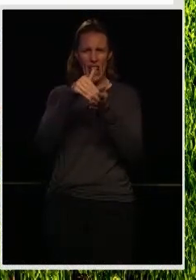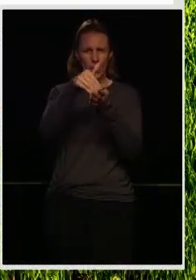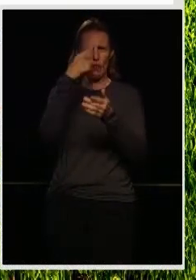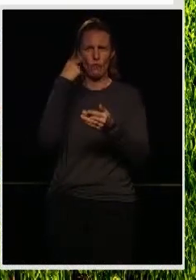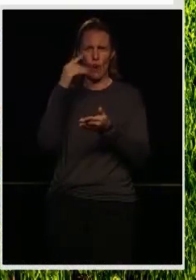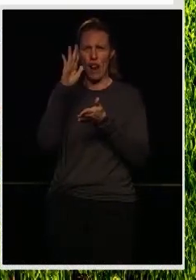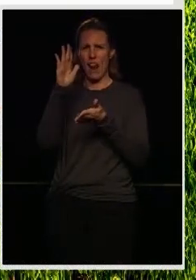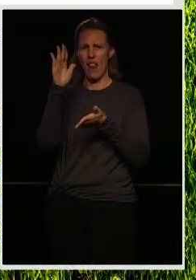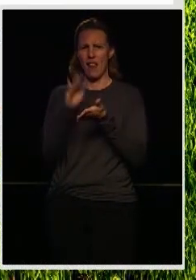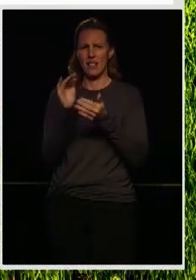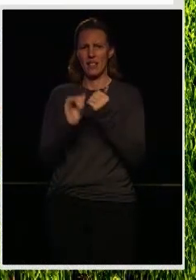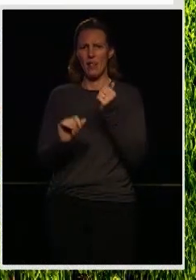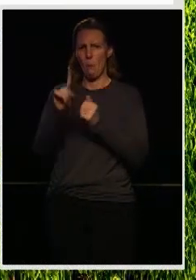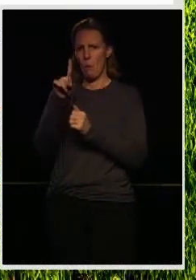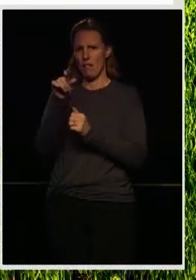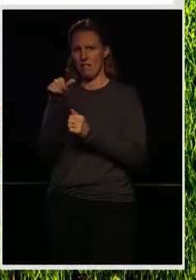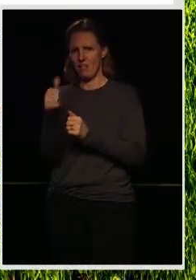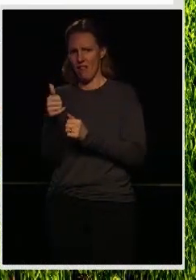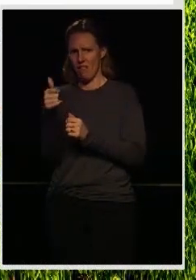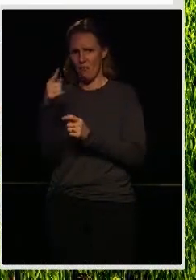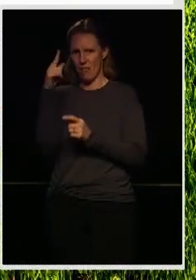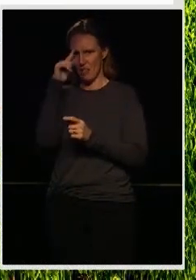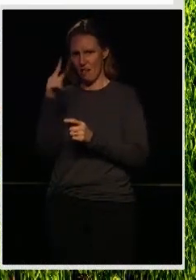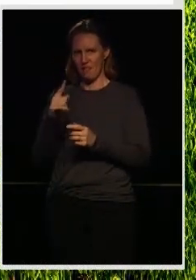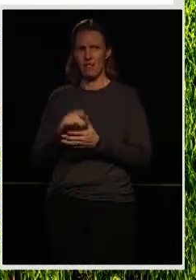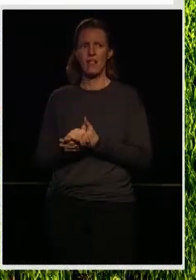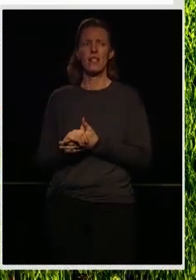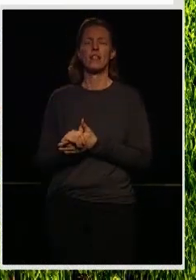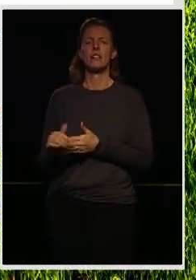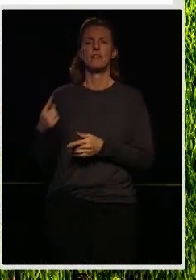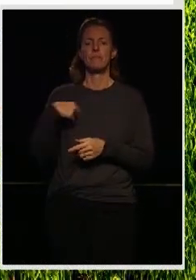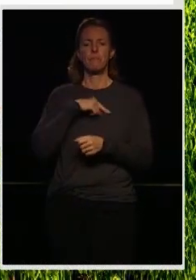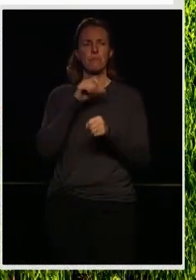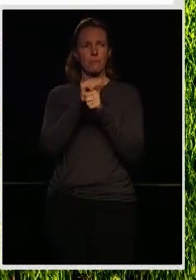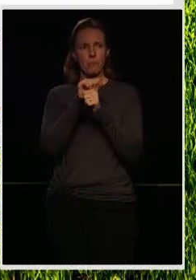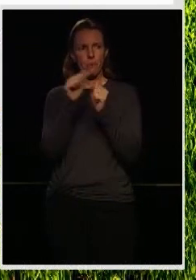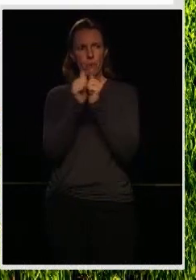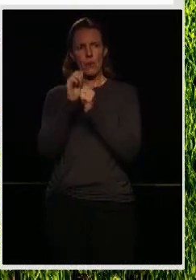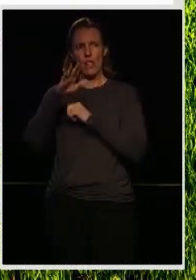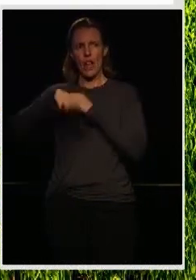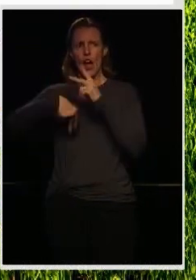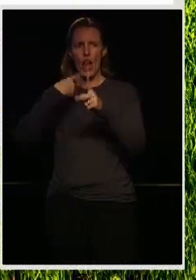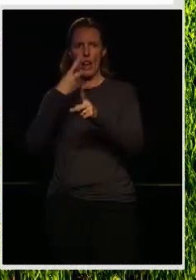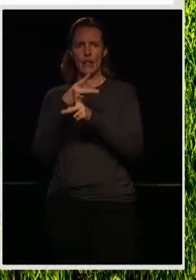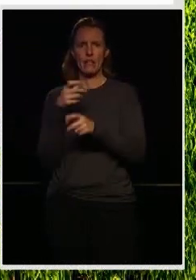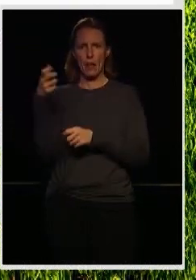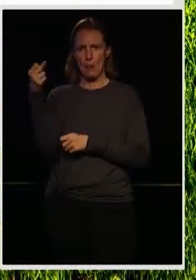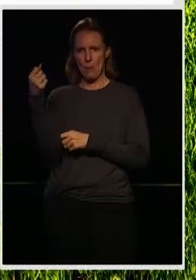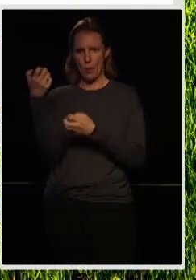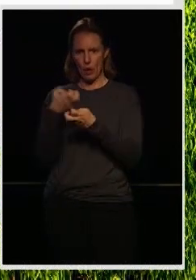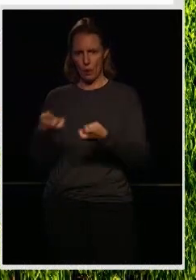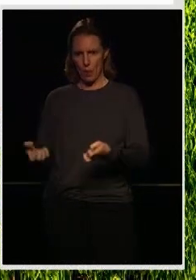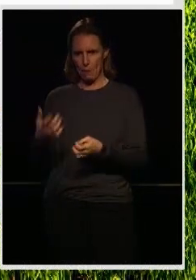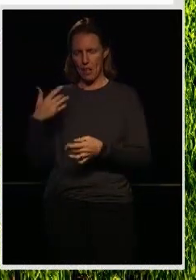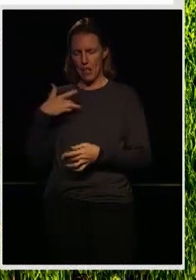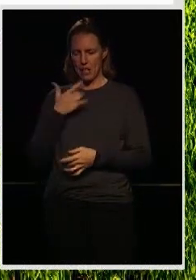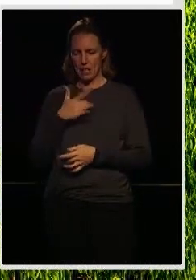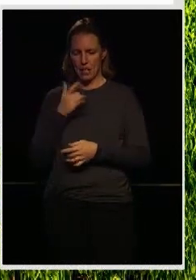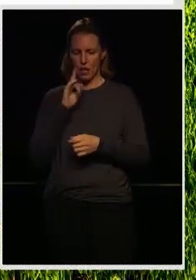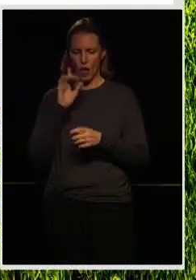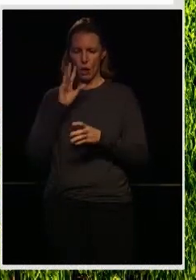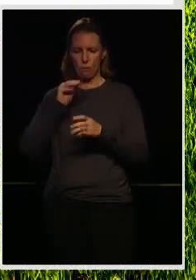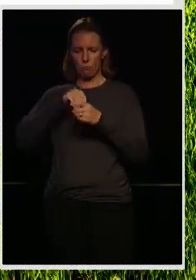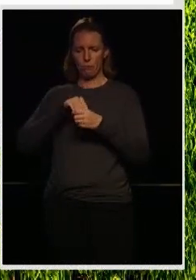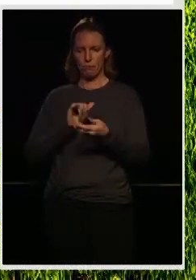than 1/10 of a cent. We work with all types of milking equipment. Our sensors are installed today